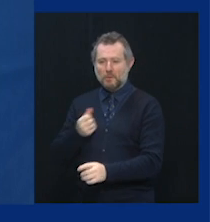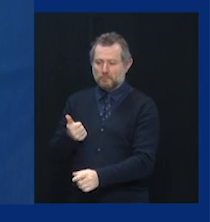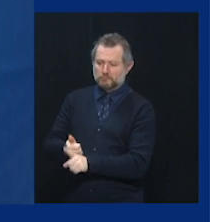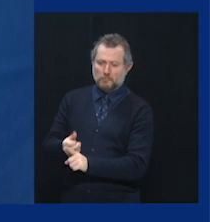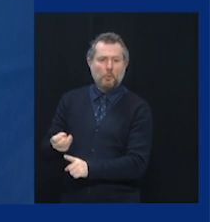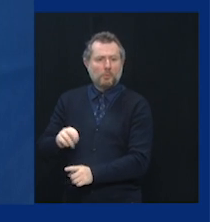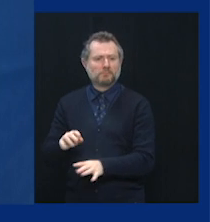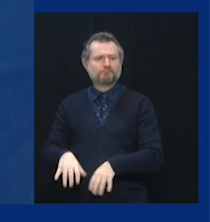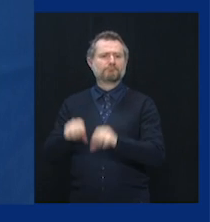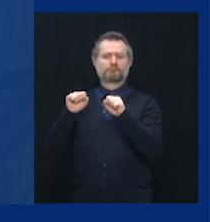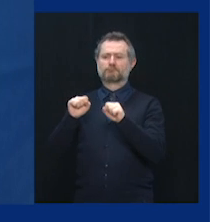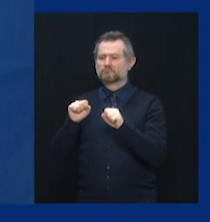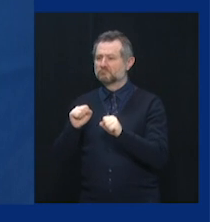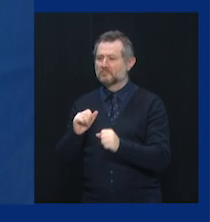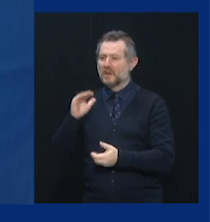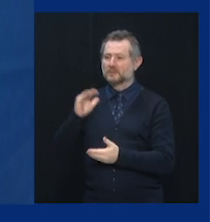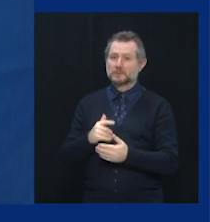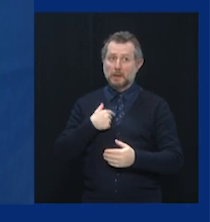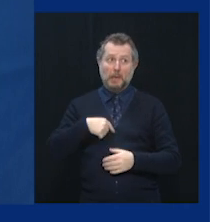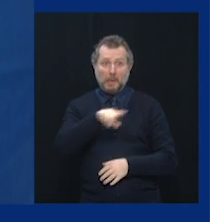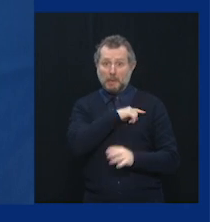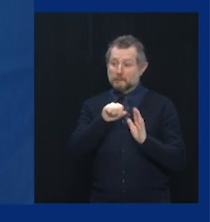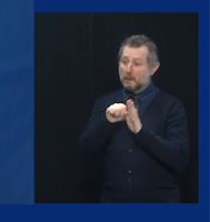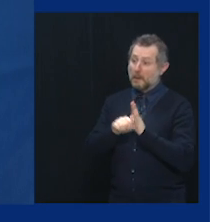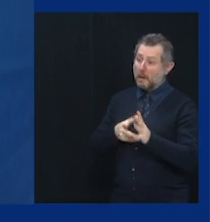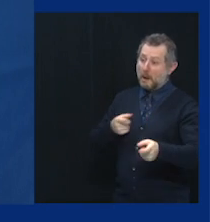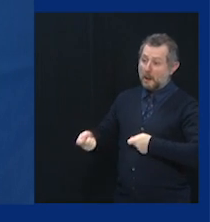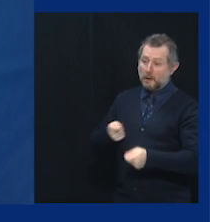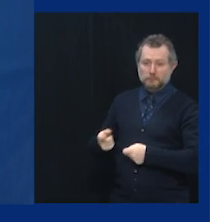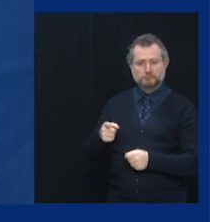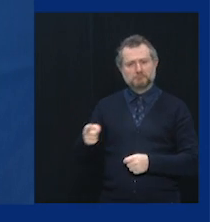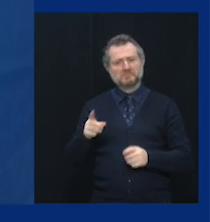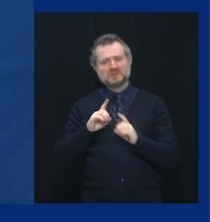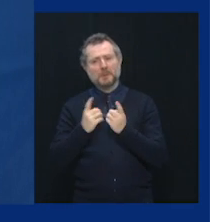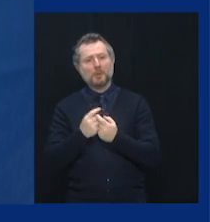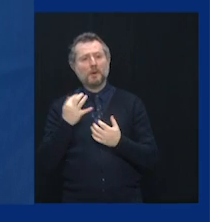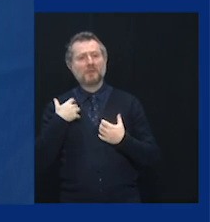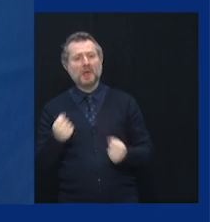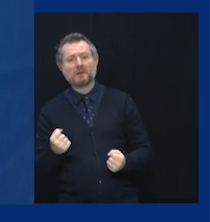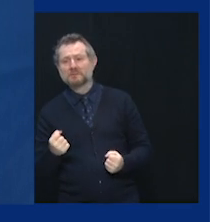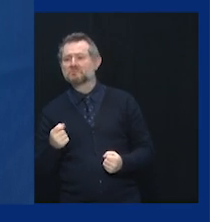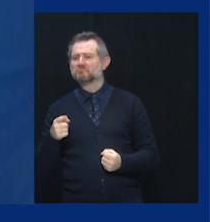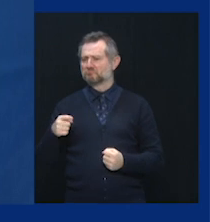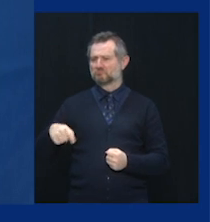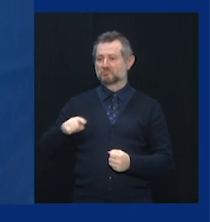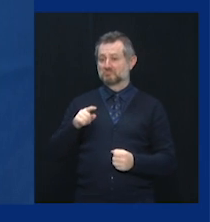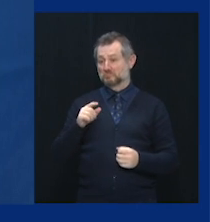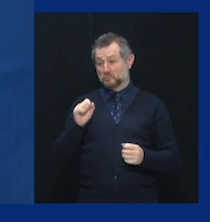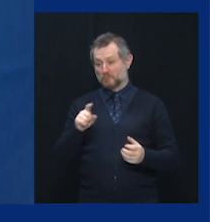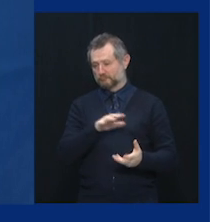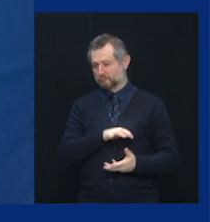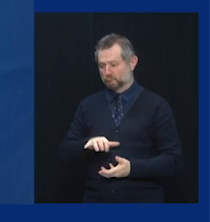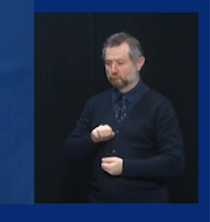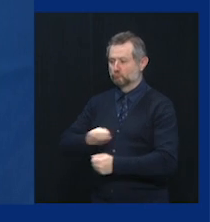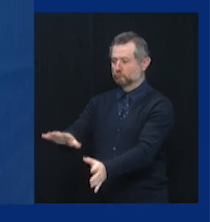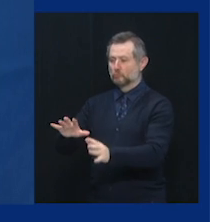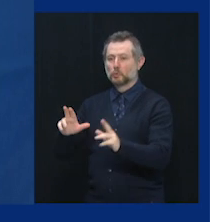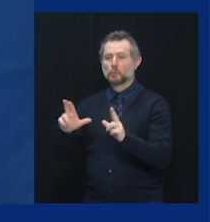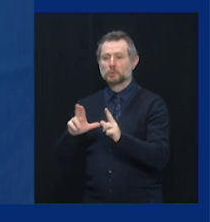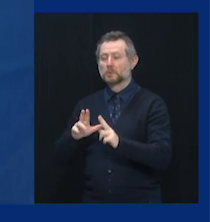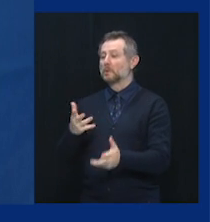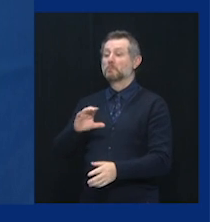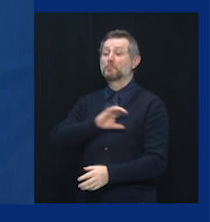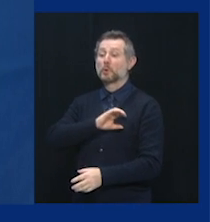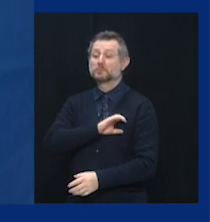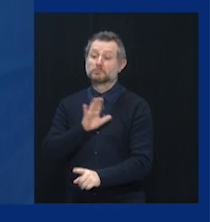the administration. They just hand it to the police department and let the police department's medical officers do it. Hand